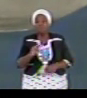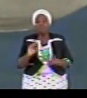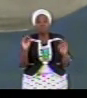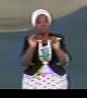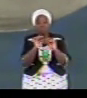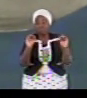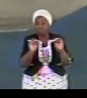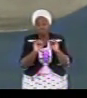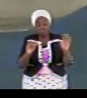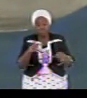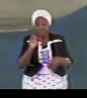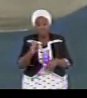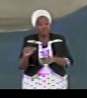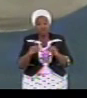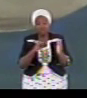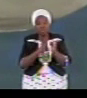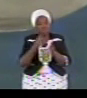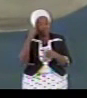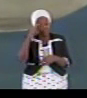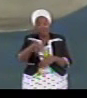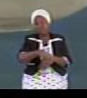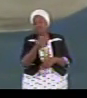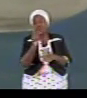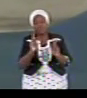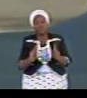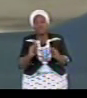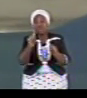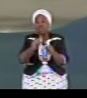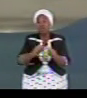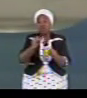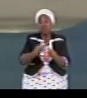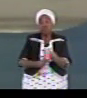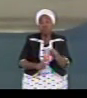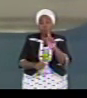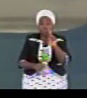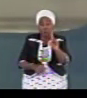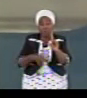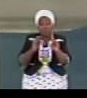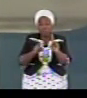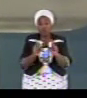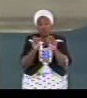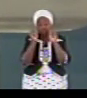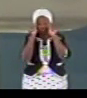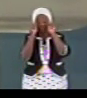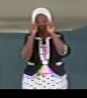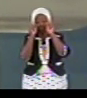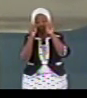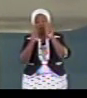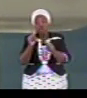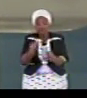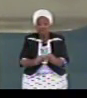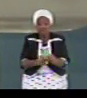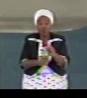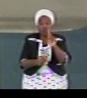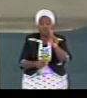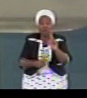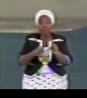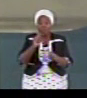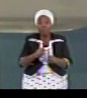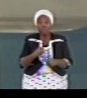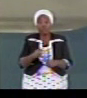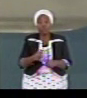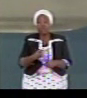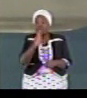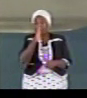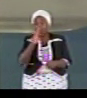it for the other. Each one must wake up. Each one must be